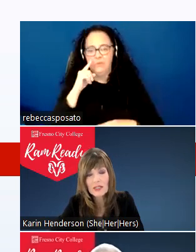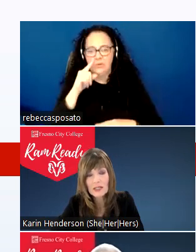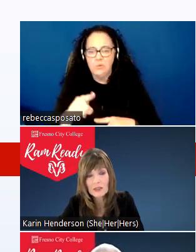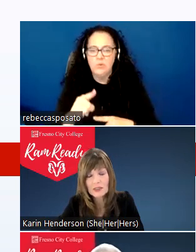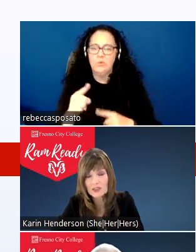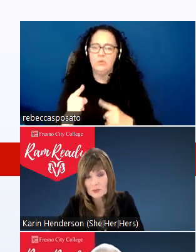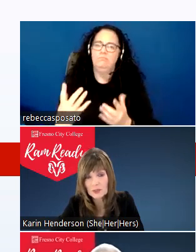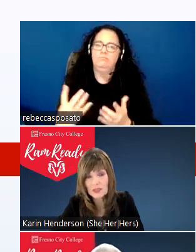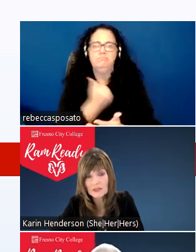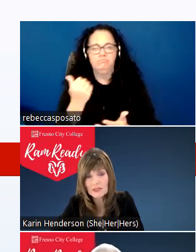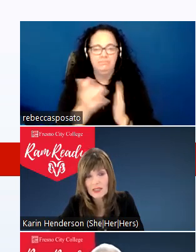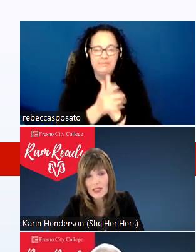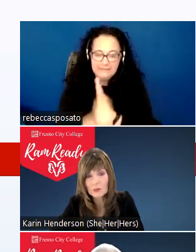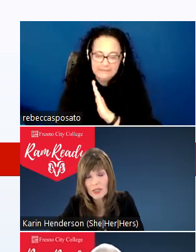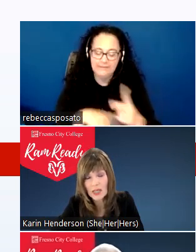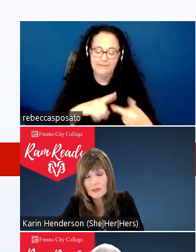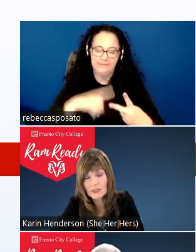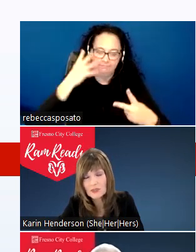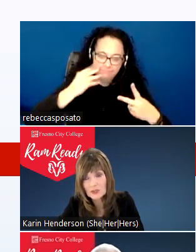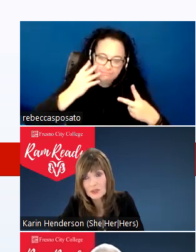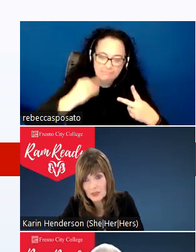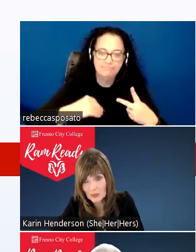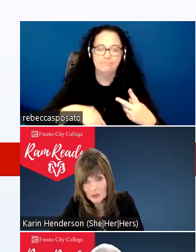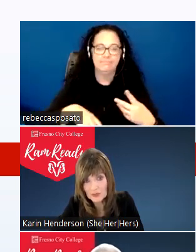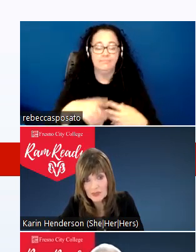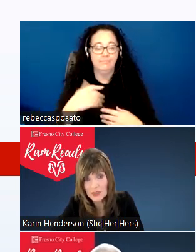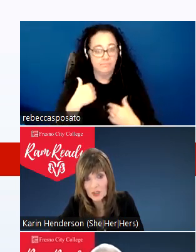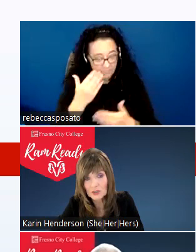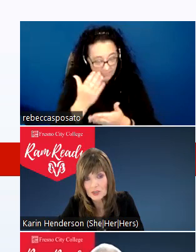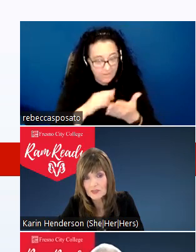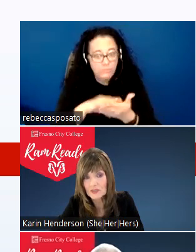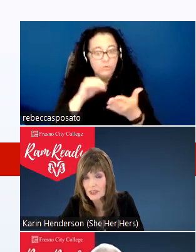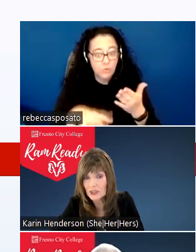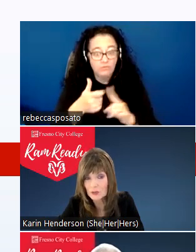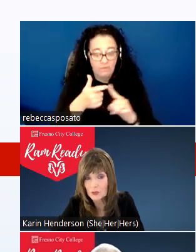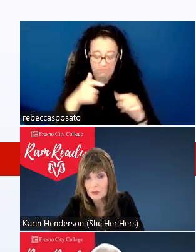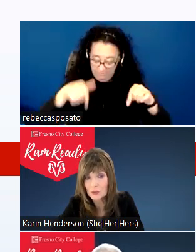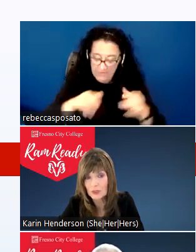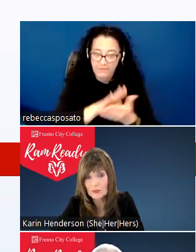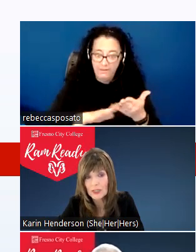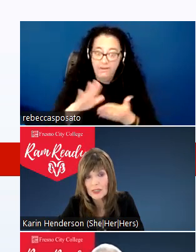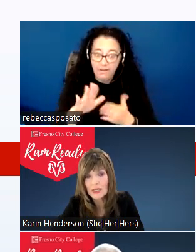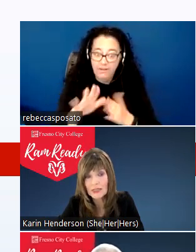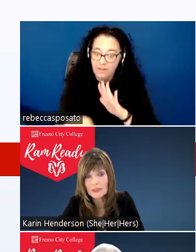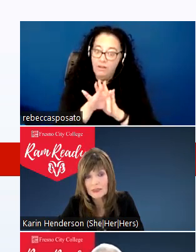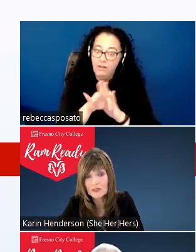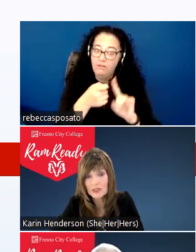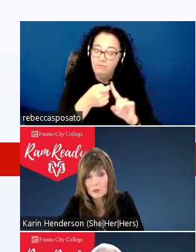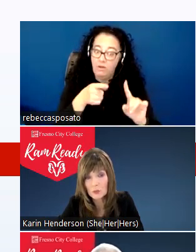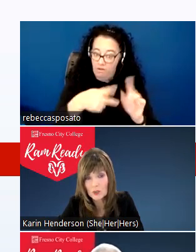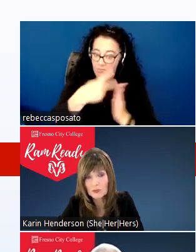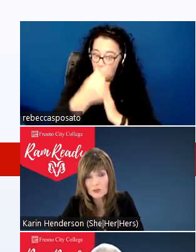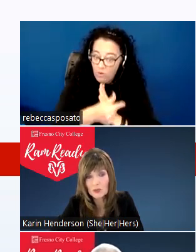skills, experience. And we have had students at Fresno City College get selected for the program, and it